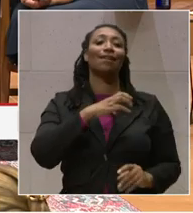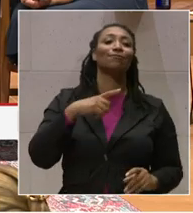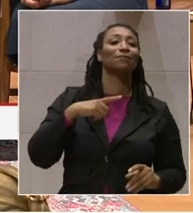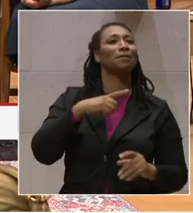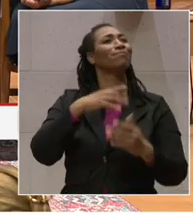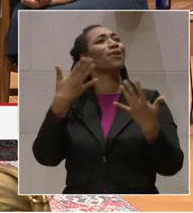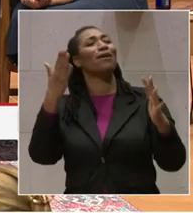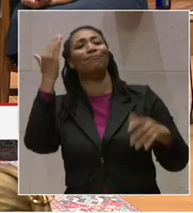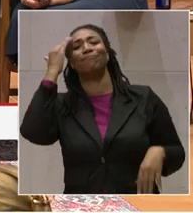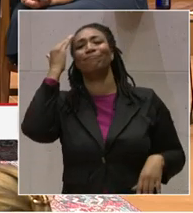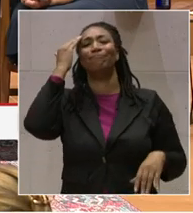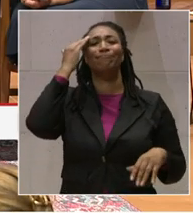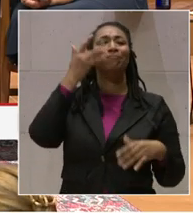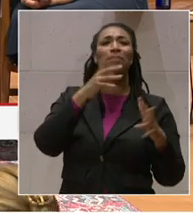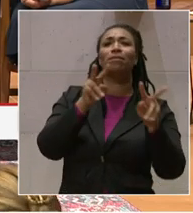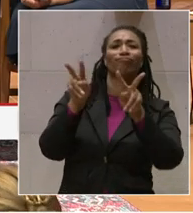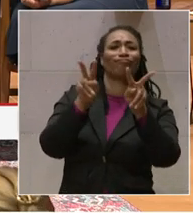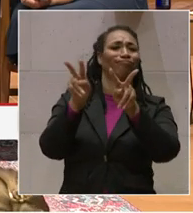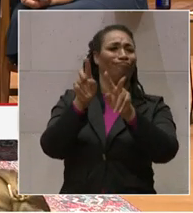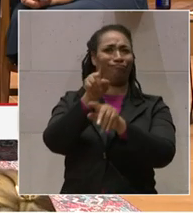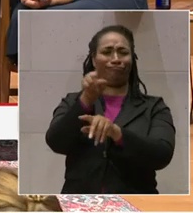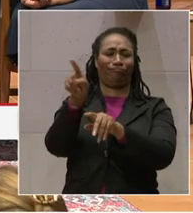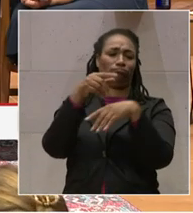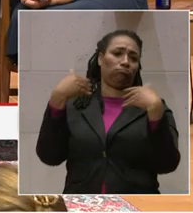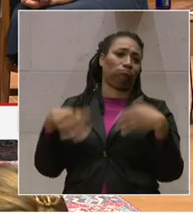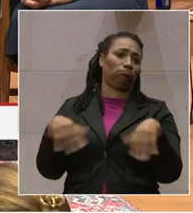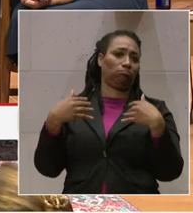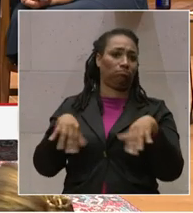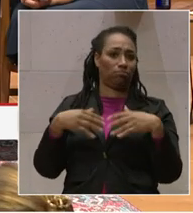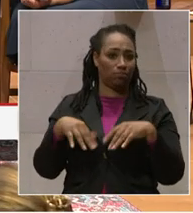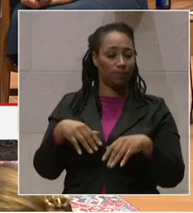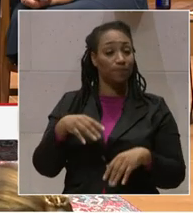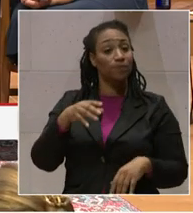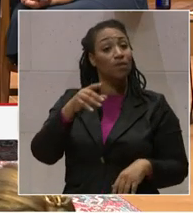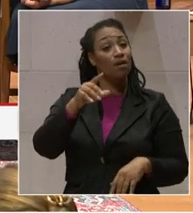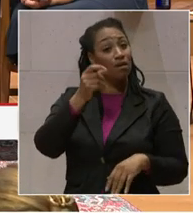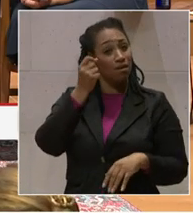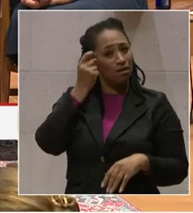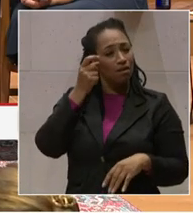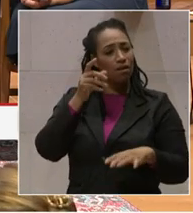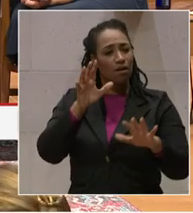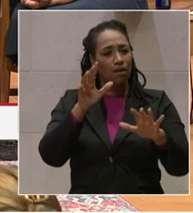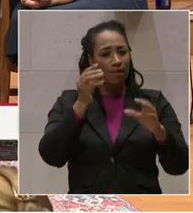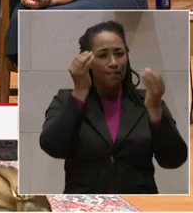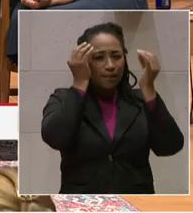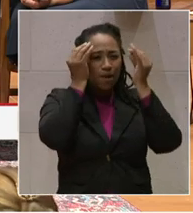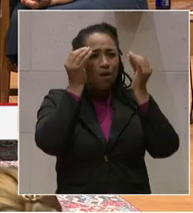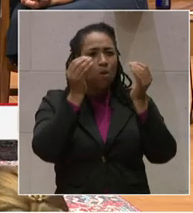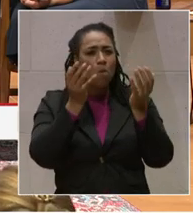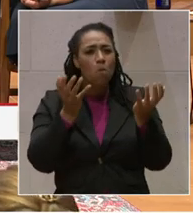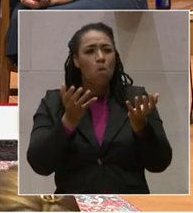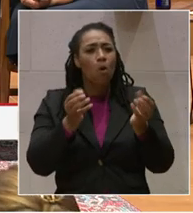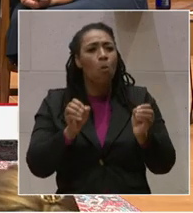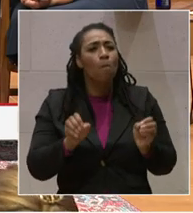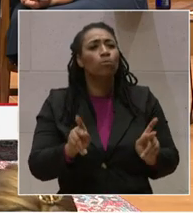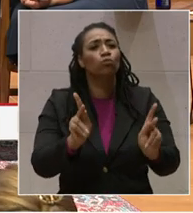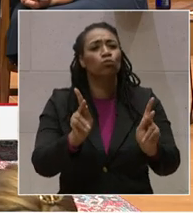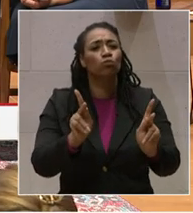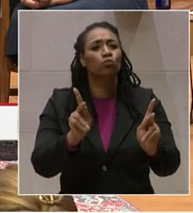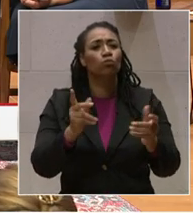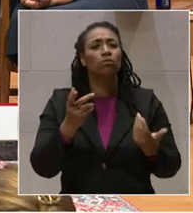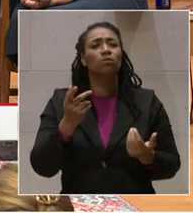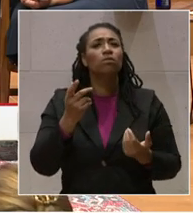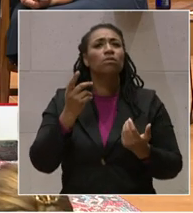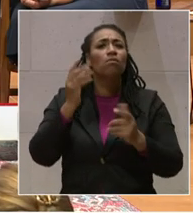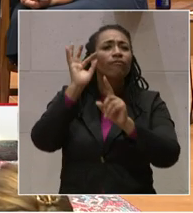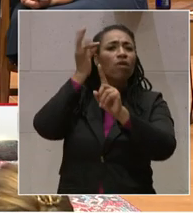As you guys think of opportunities, where are the opportunities at the federal level? What specific programs